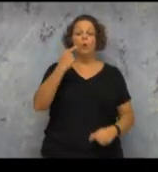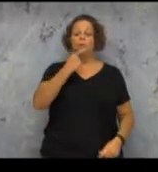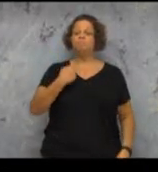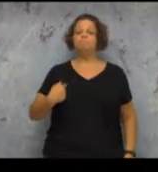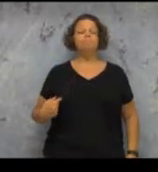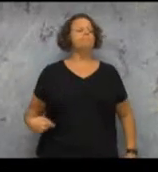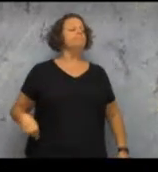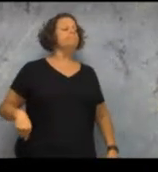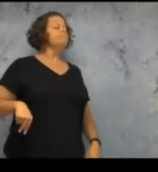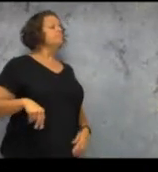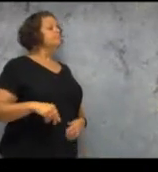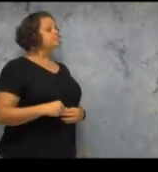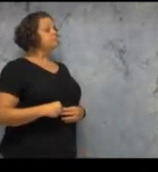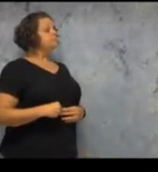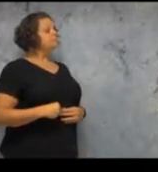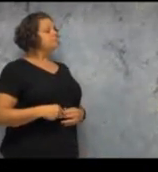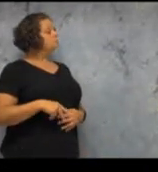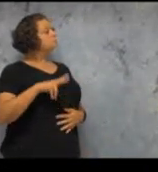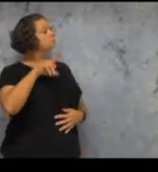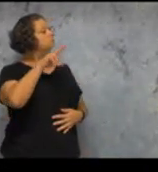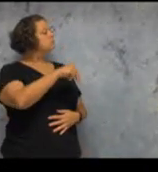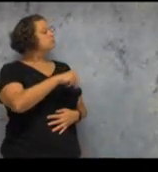arrow and said, "No."